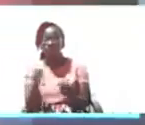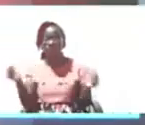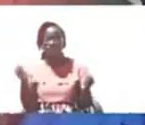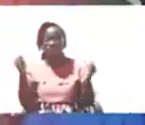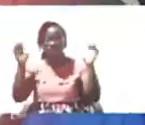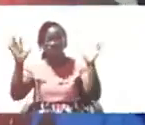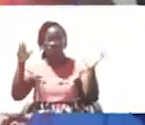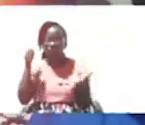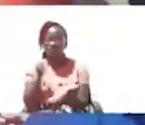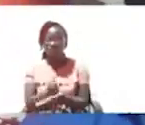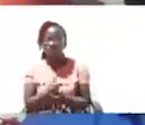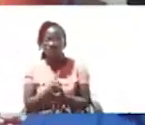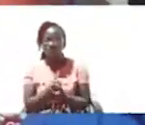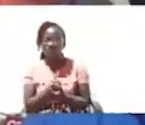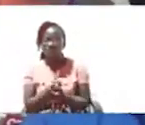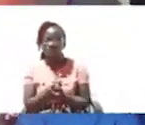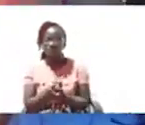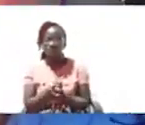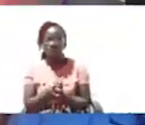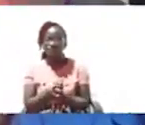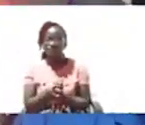Hallelujah. Amen.